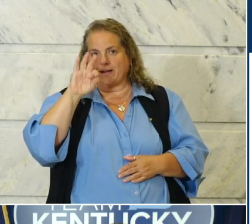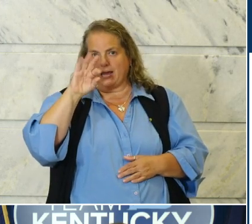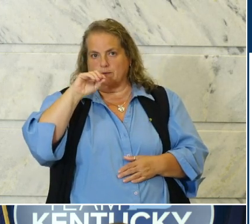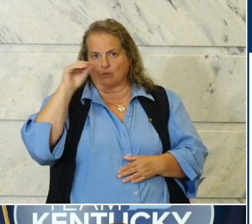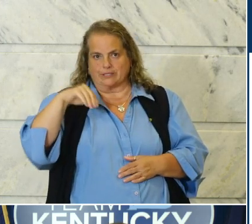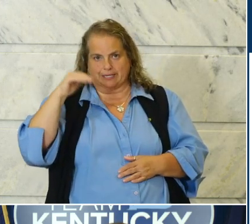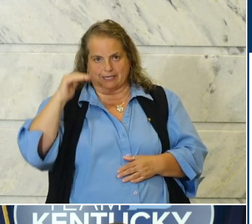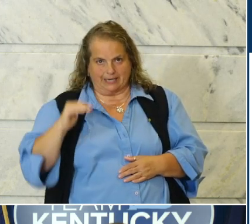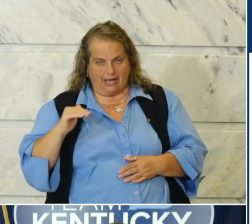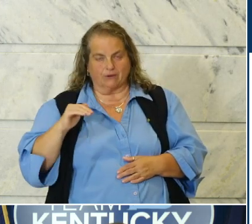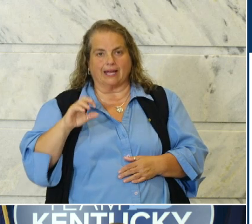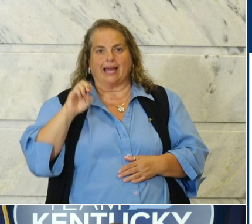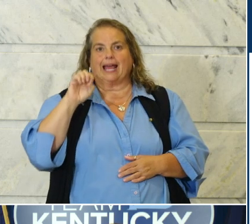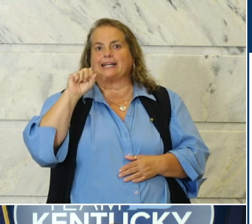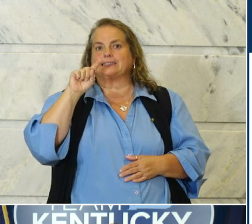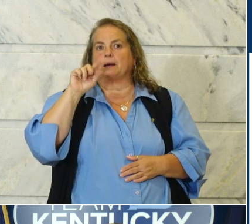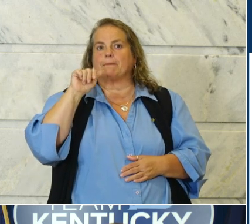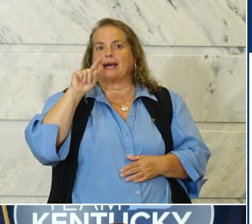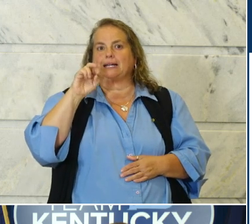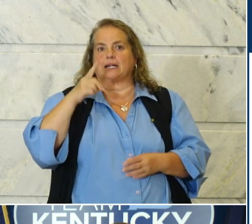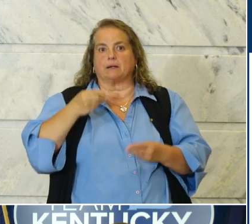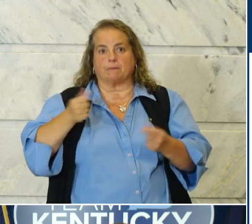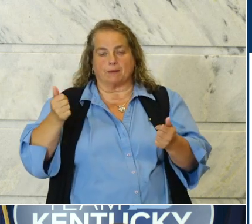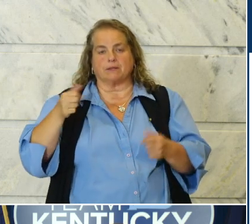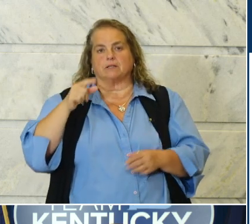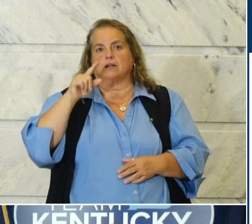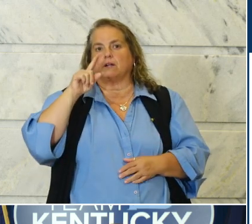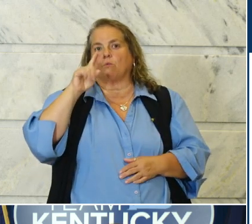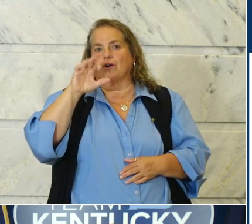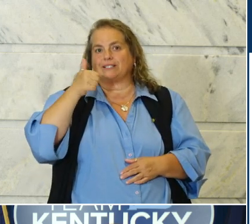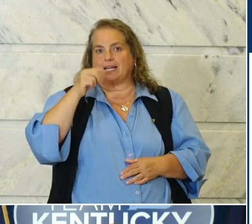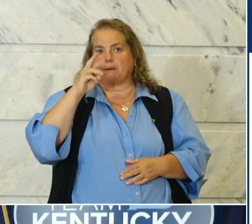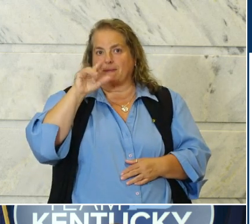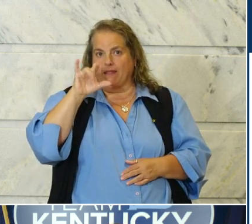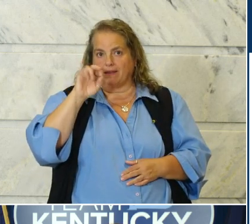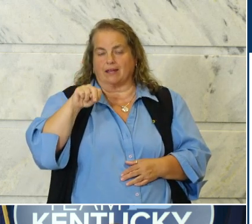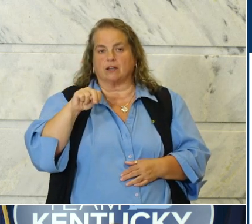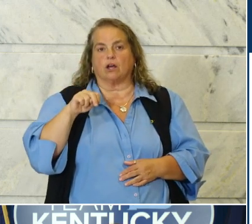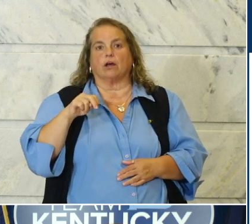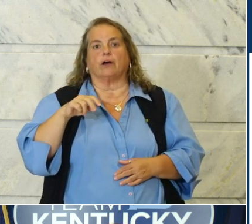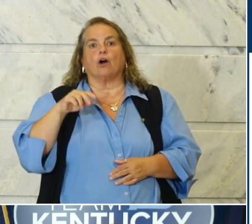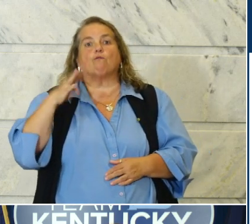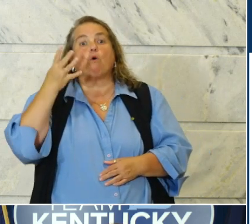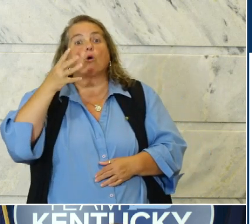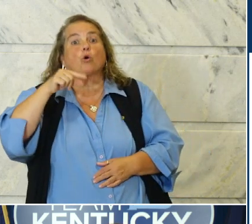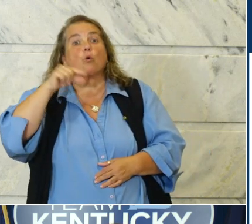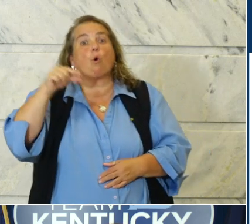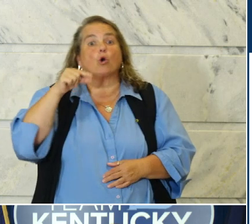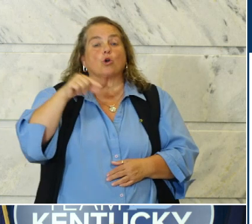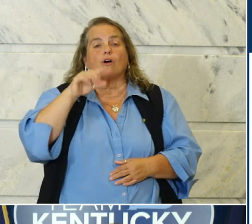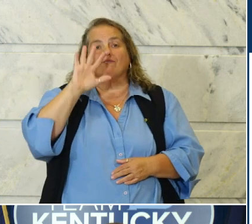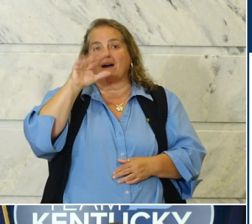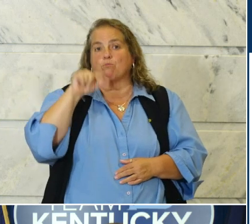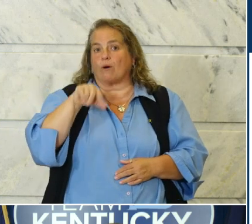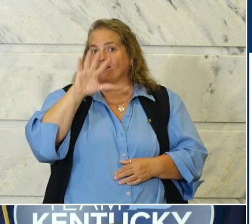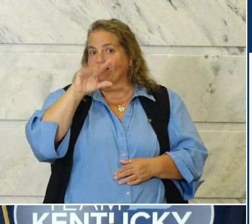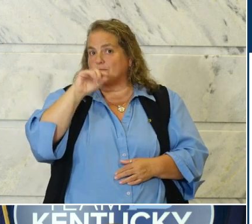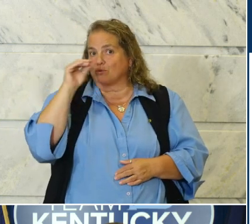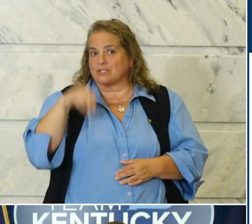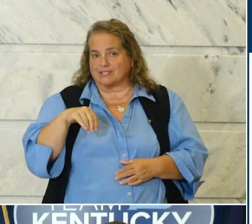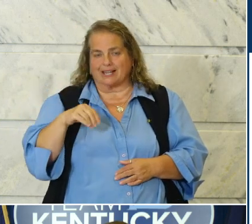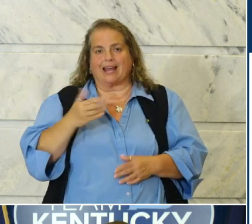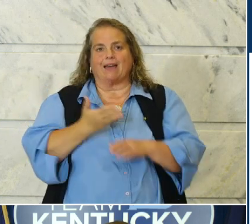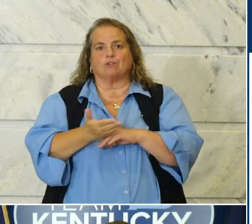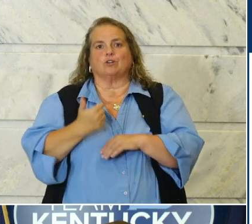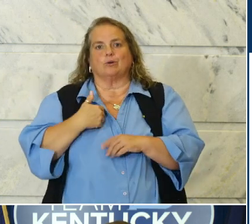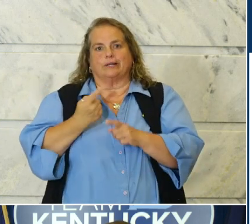payments were down $110 million, withholding down in the fourth quarter 5.5% after excluding $68 million in